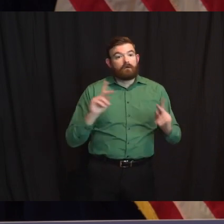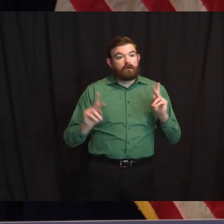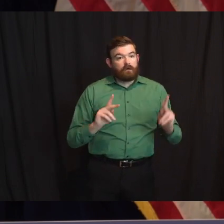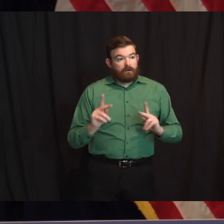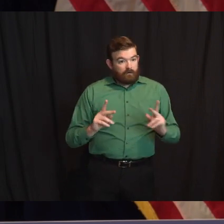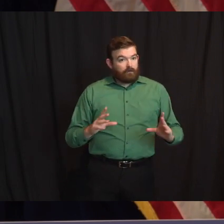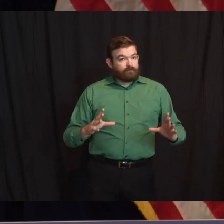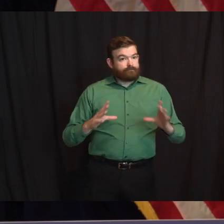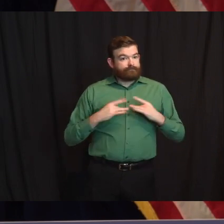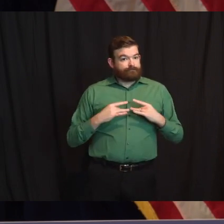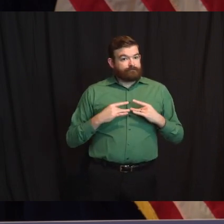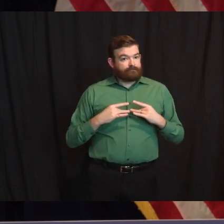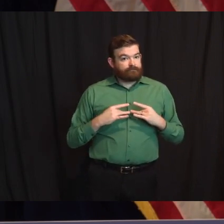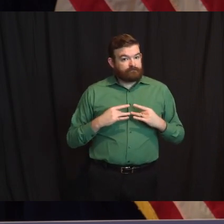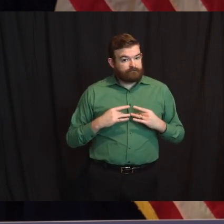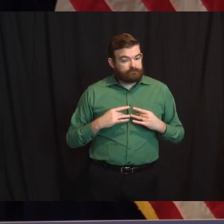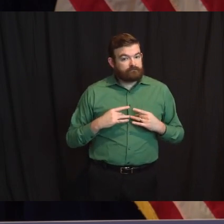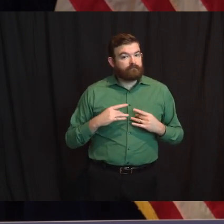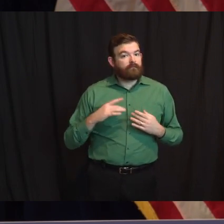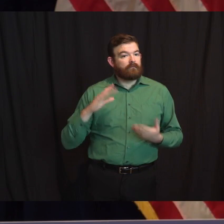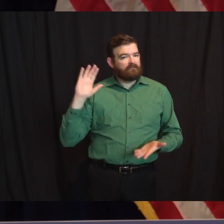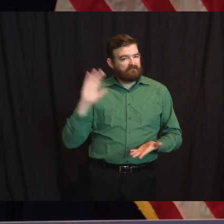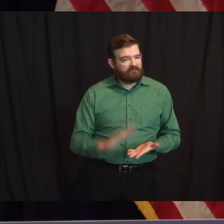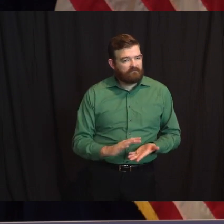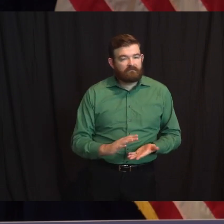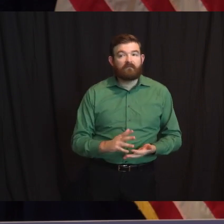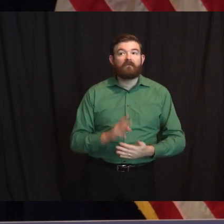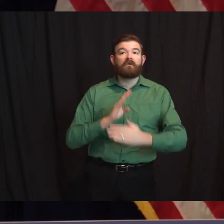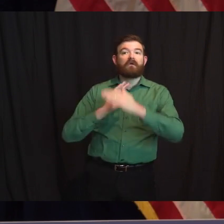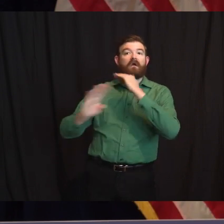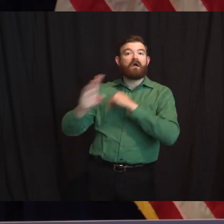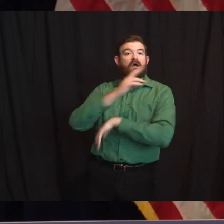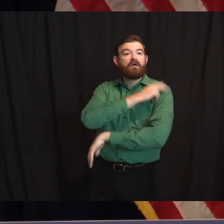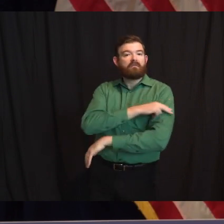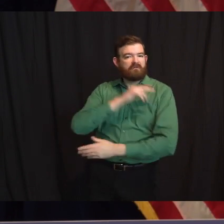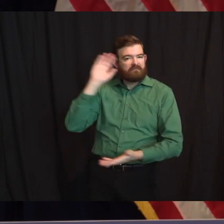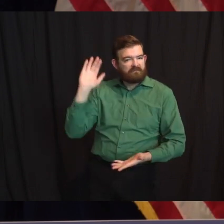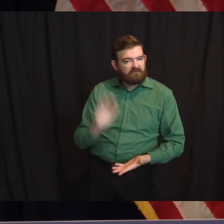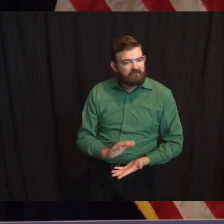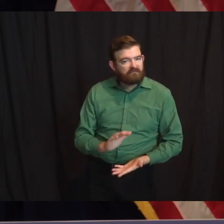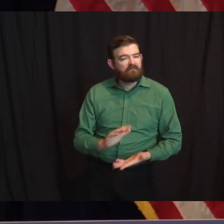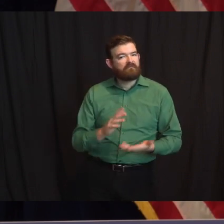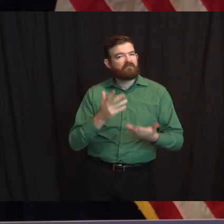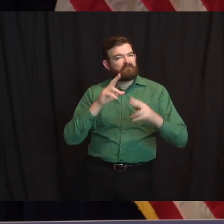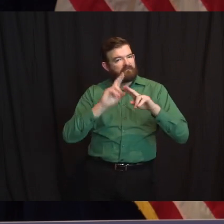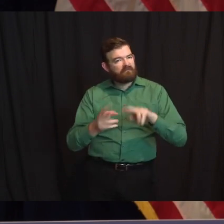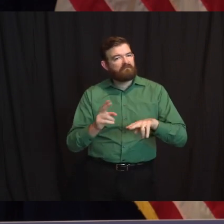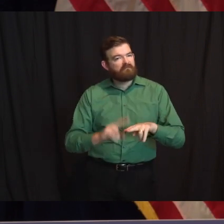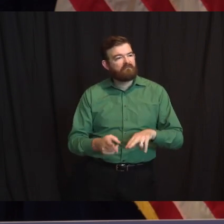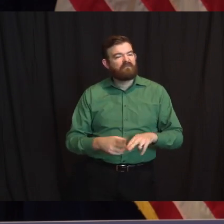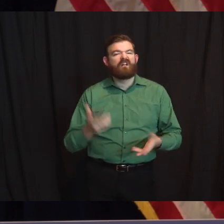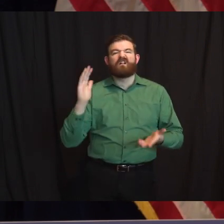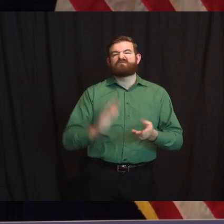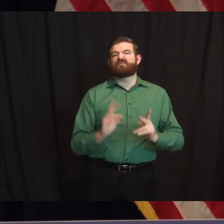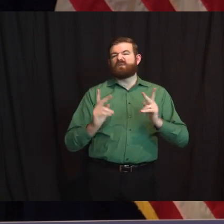down, hospitalizations are down. It's an impact not just in the reality of the bug, or the virus rather, but also